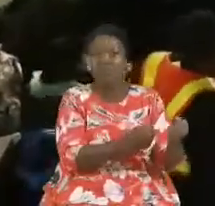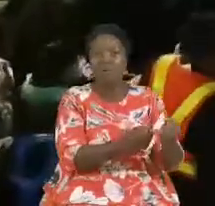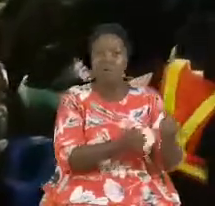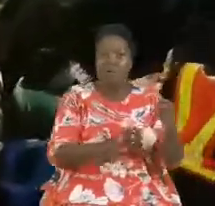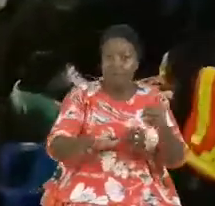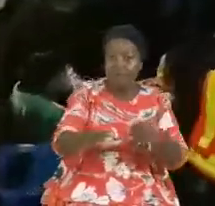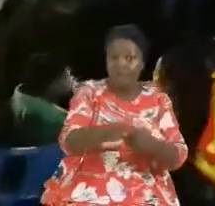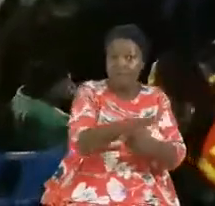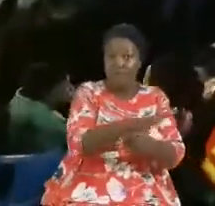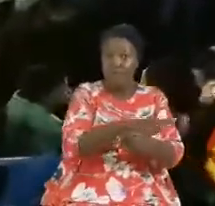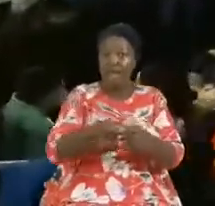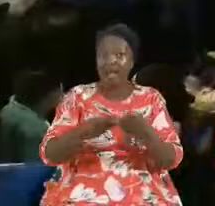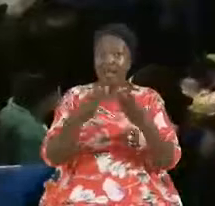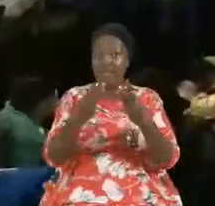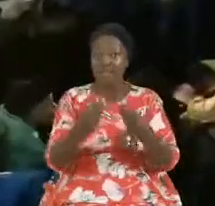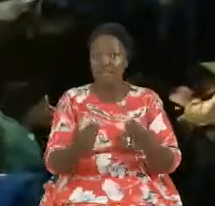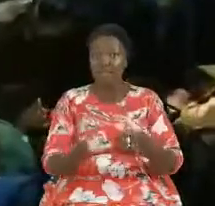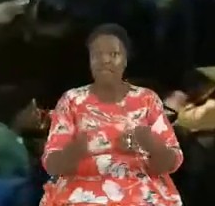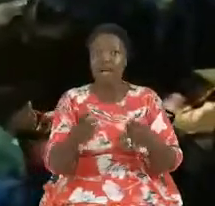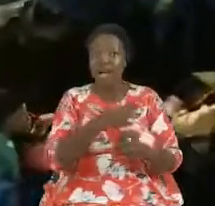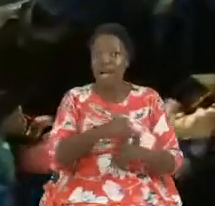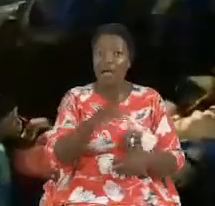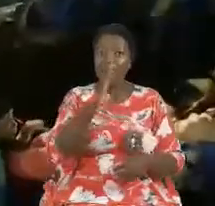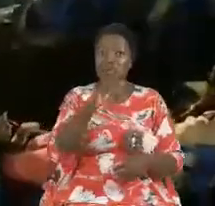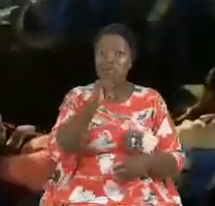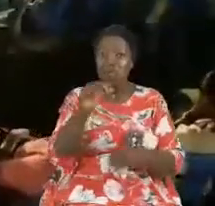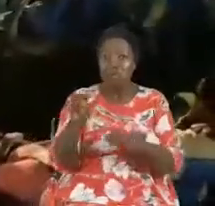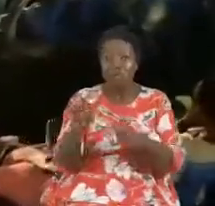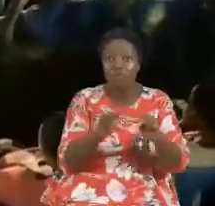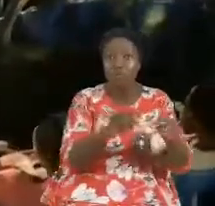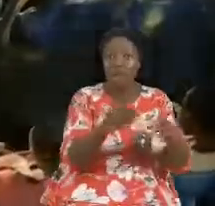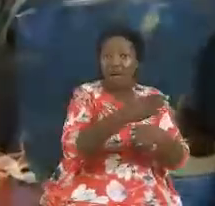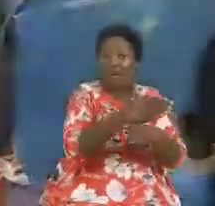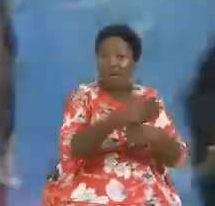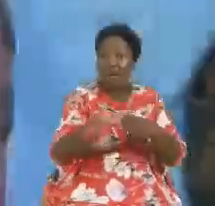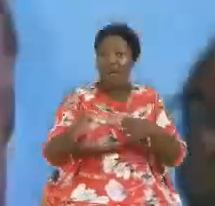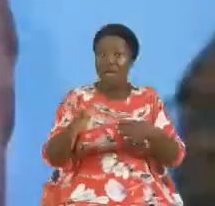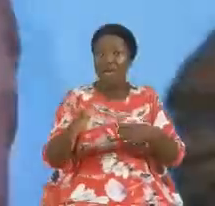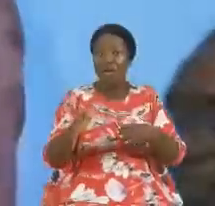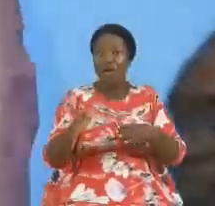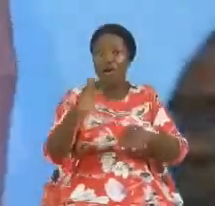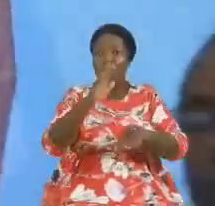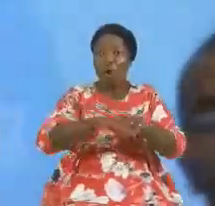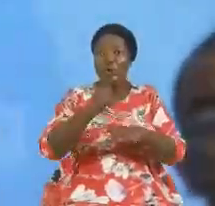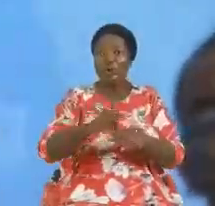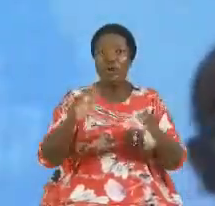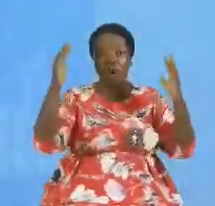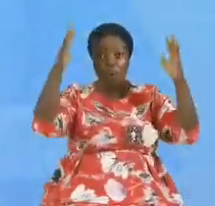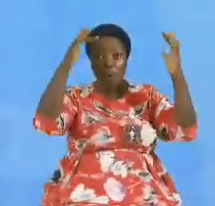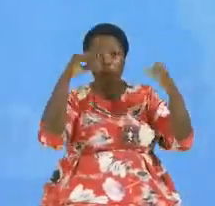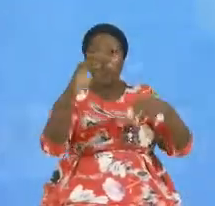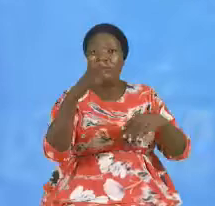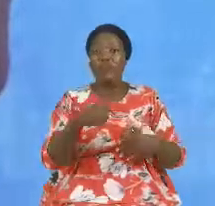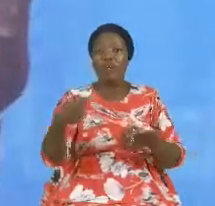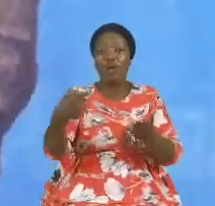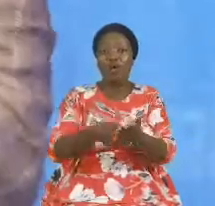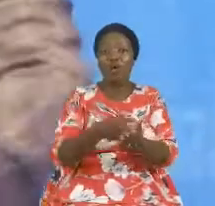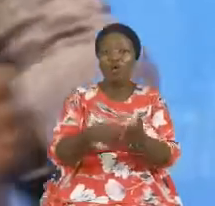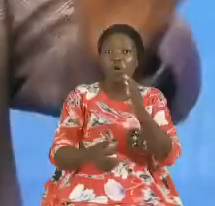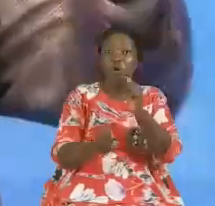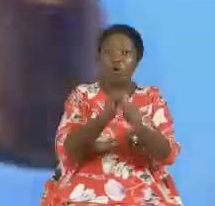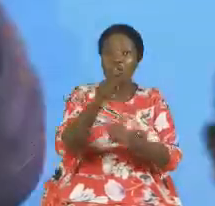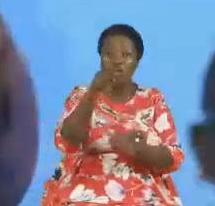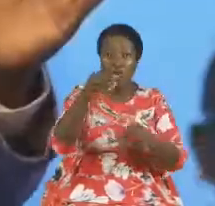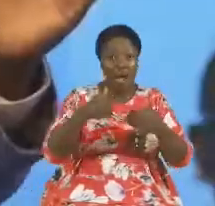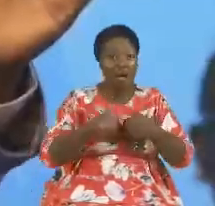If ye continue in the faith, grounded and settled, and be not moved away from